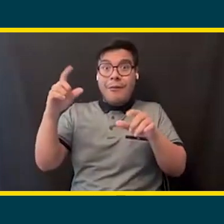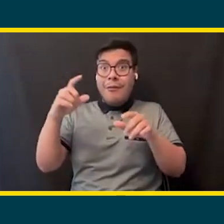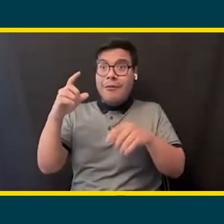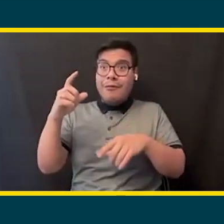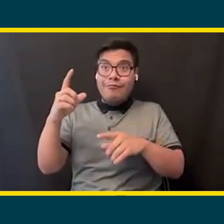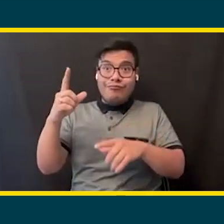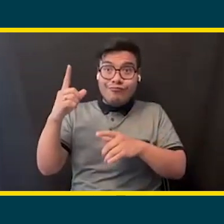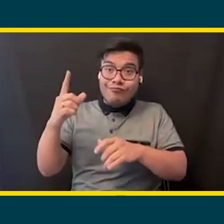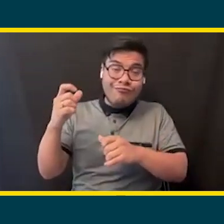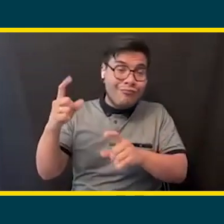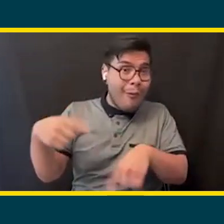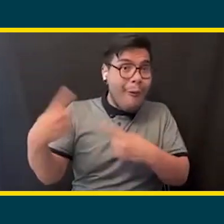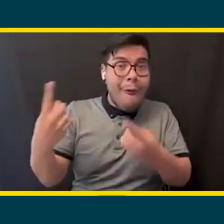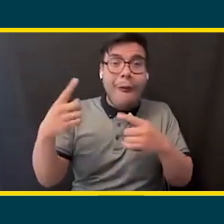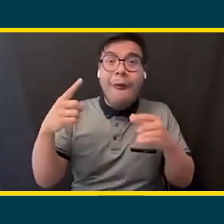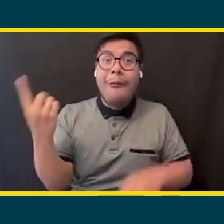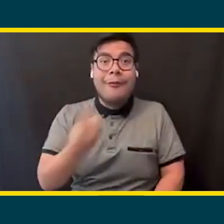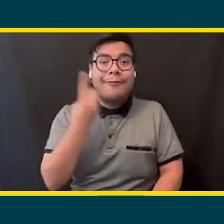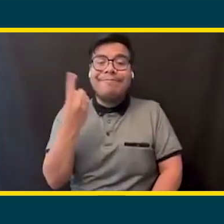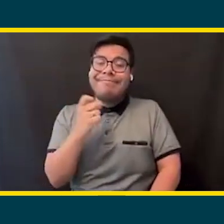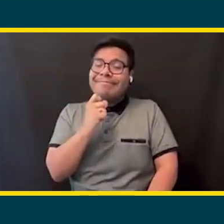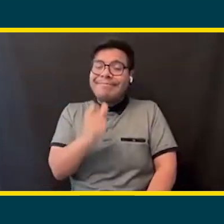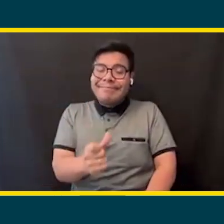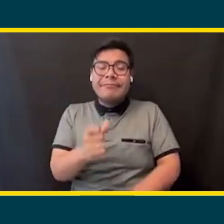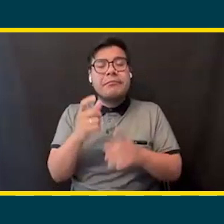that is kind of being yourself is kind of a complex